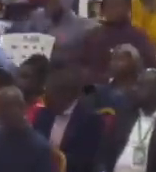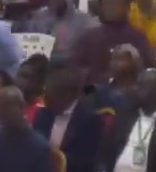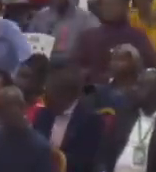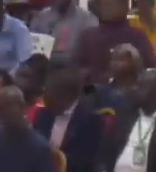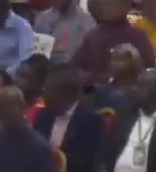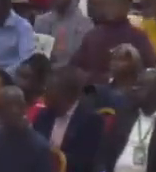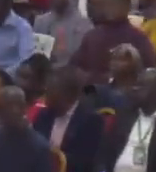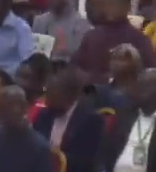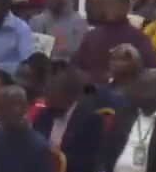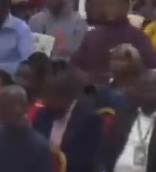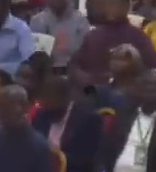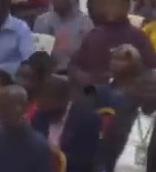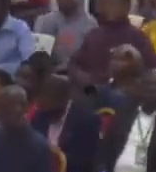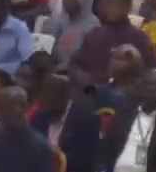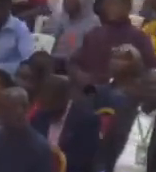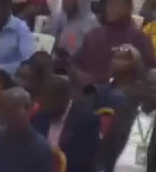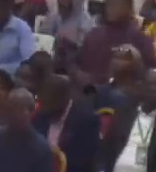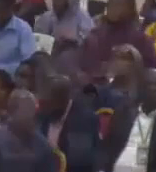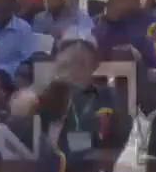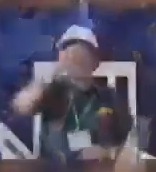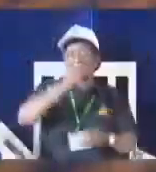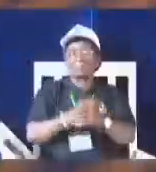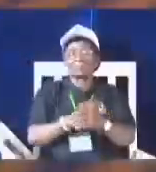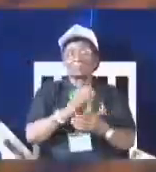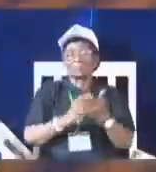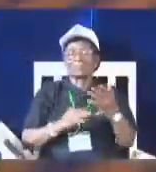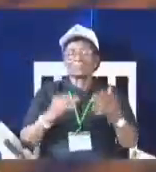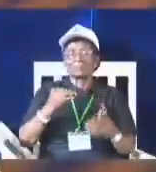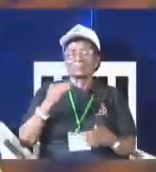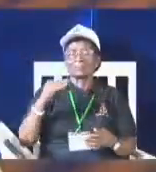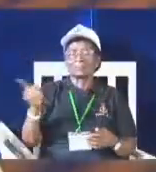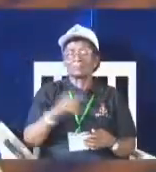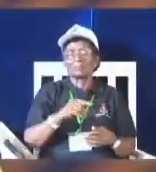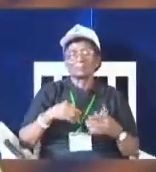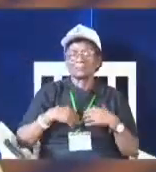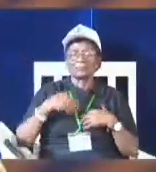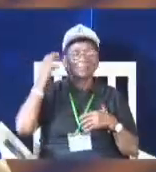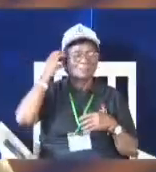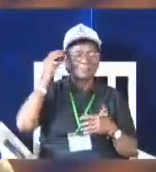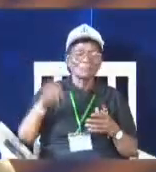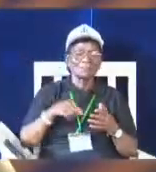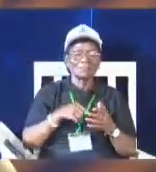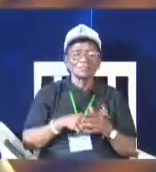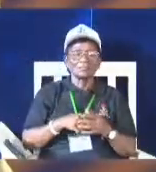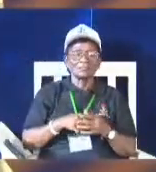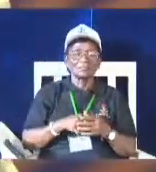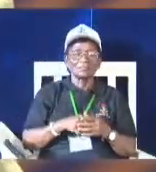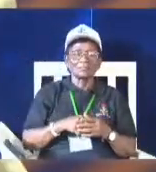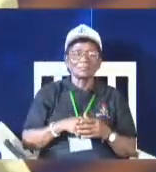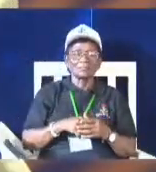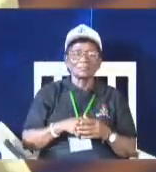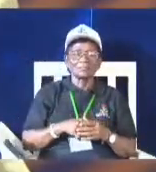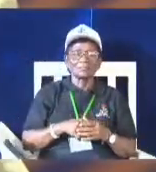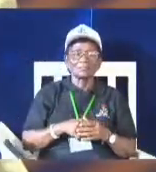One of my sons, and some of you have had this testimony before, great child of God,